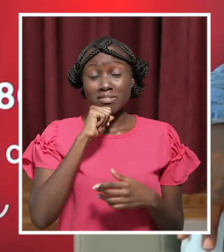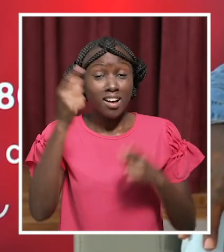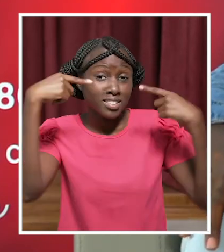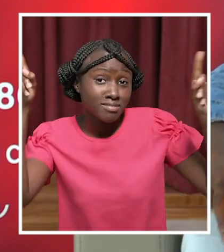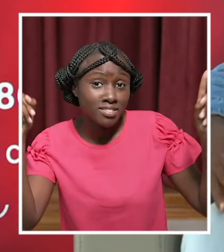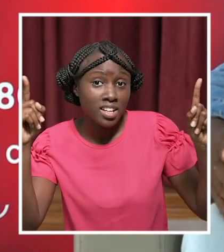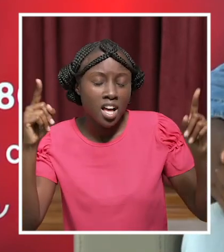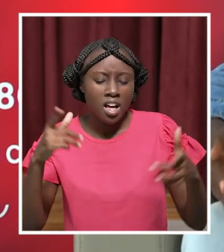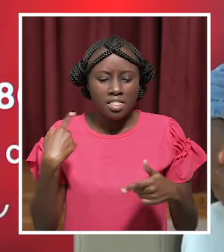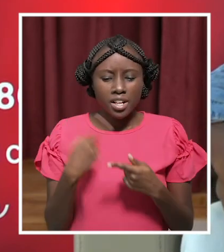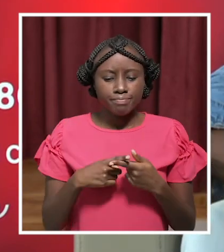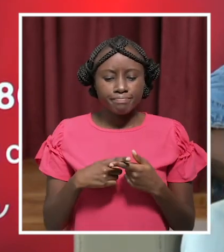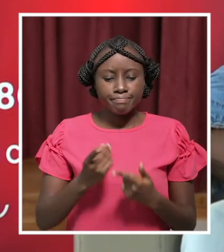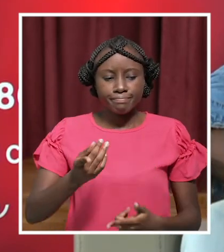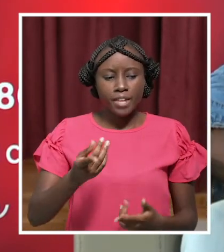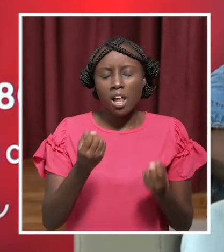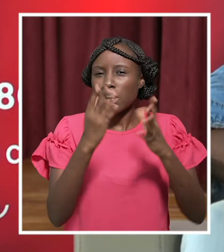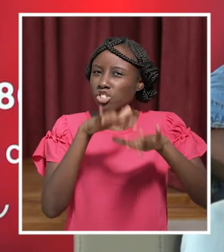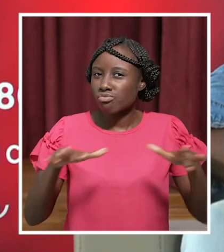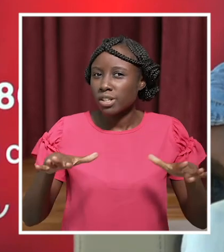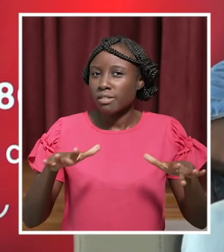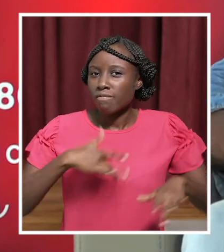tends to, of course, marginalize a lot of students'